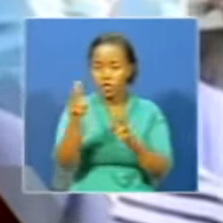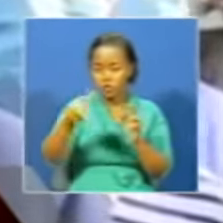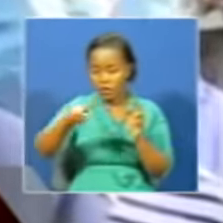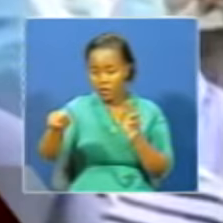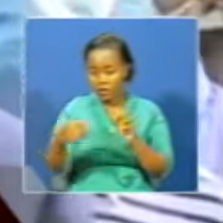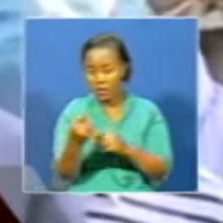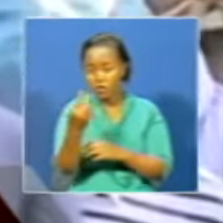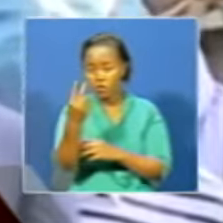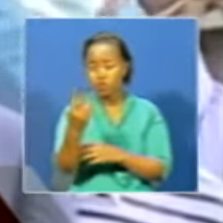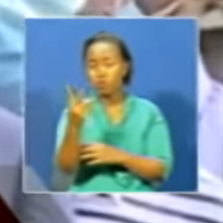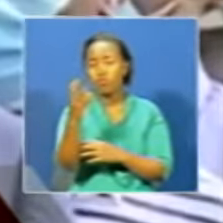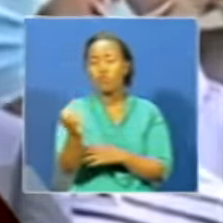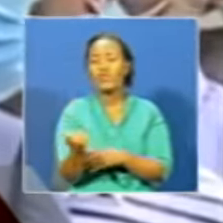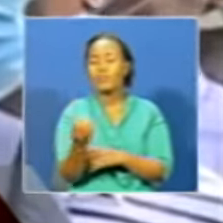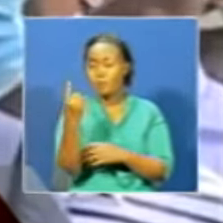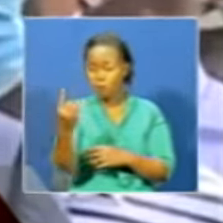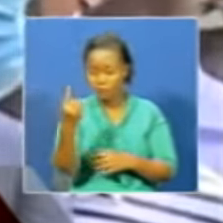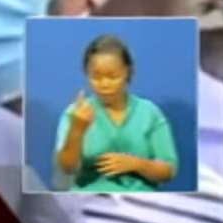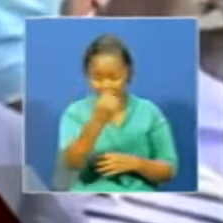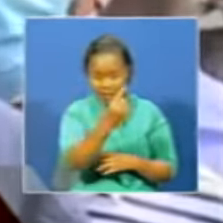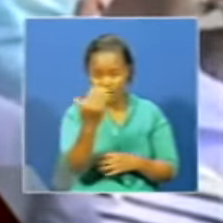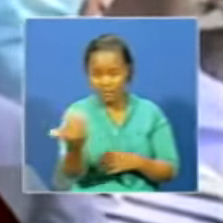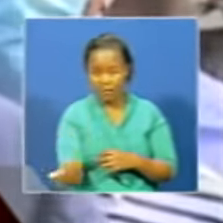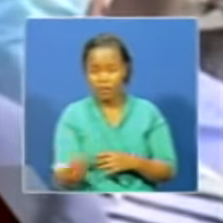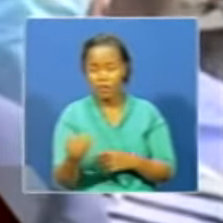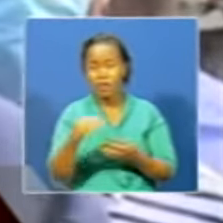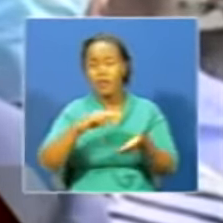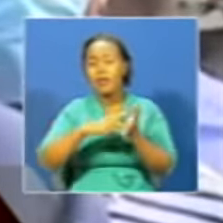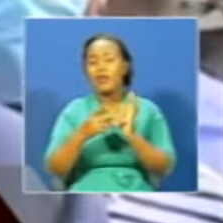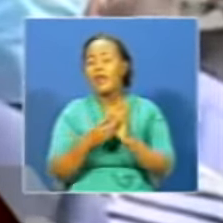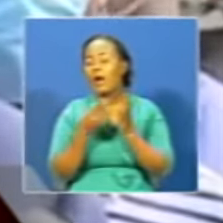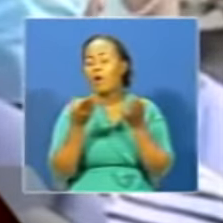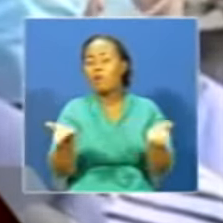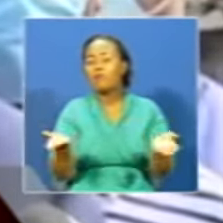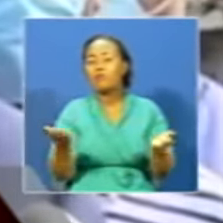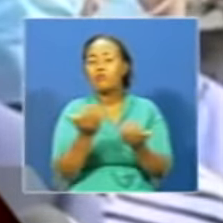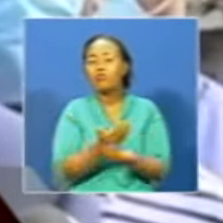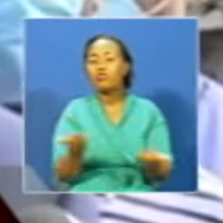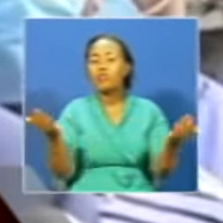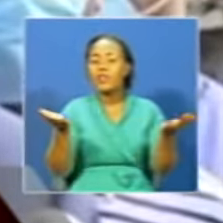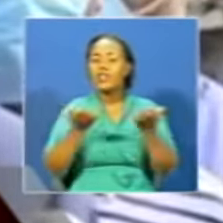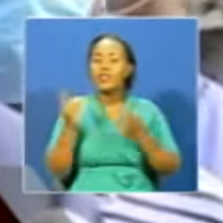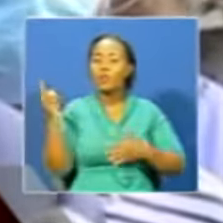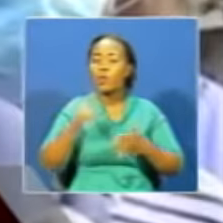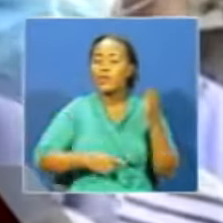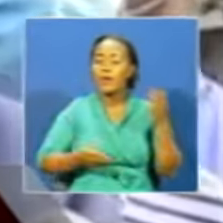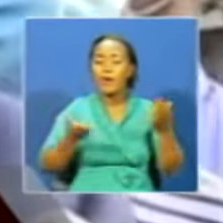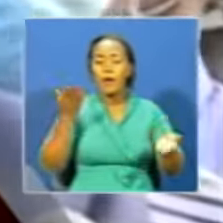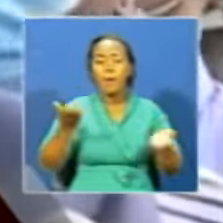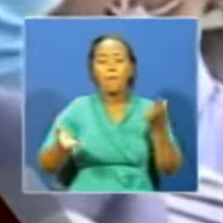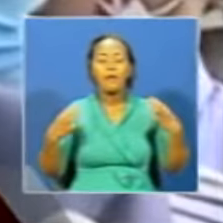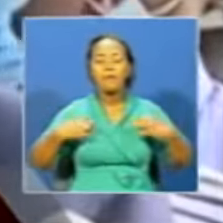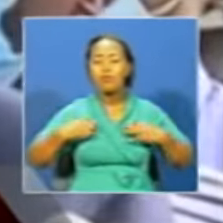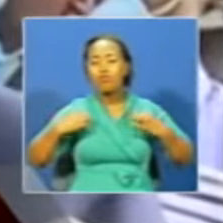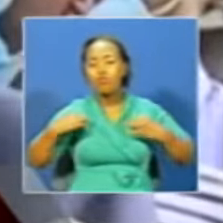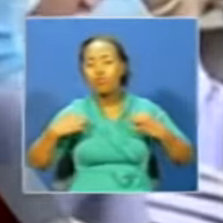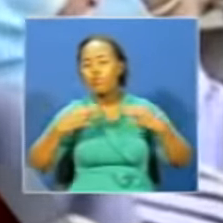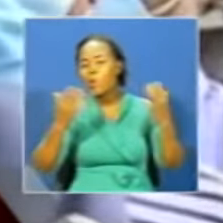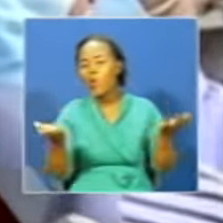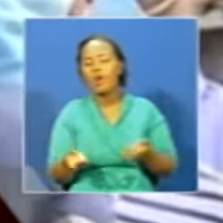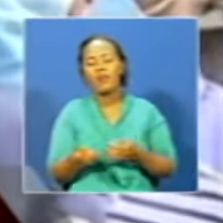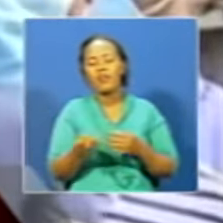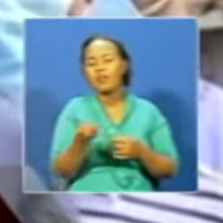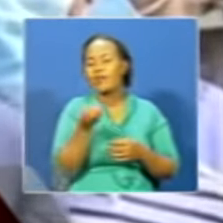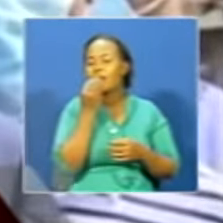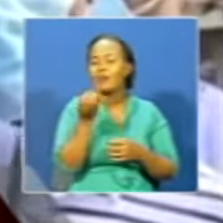22,240 shillings per child. And basically what the child requires is either uniform or lunch money. So there's